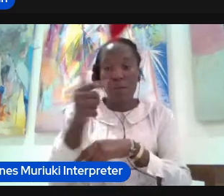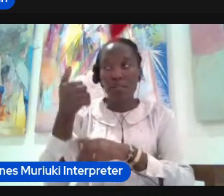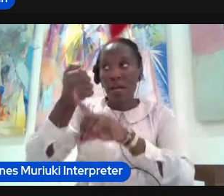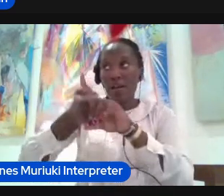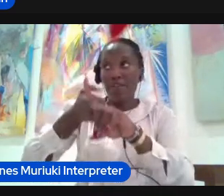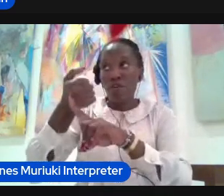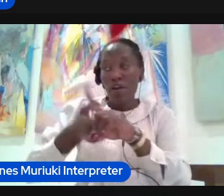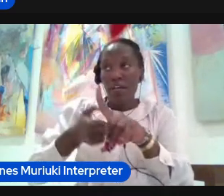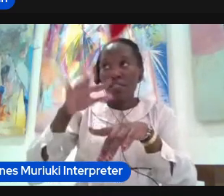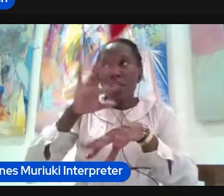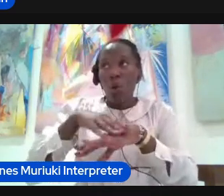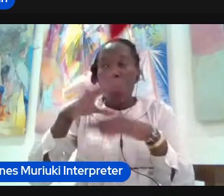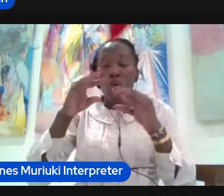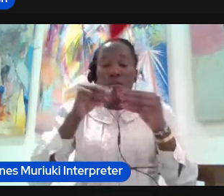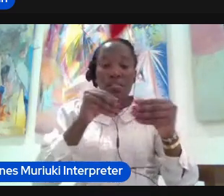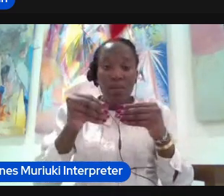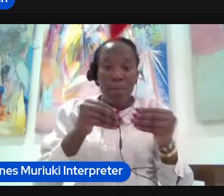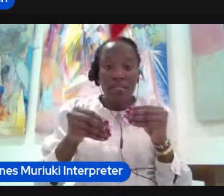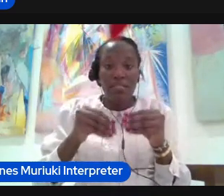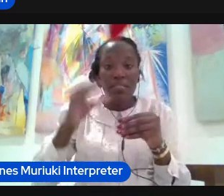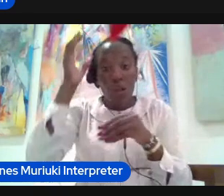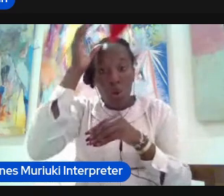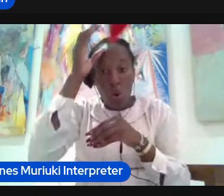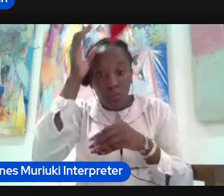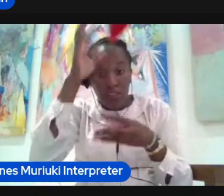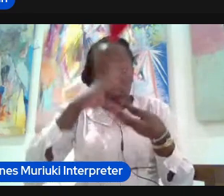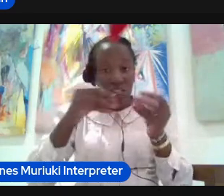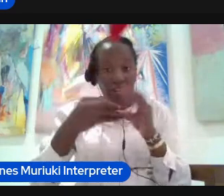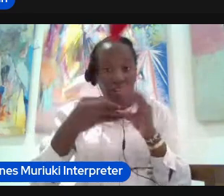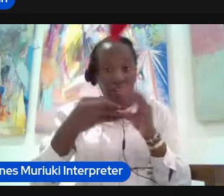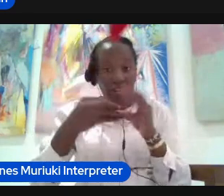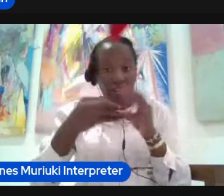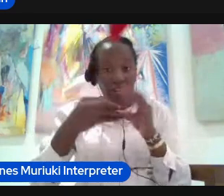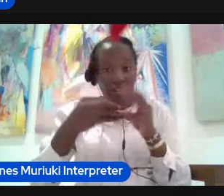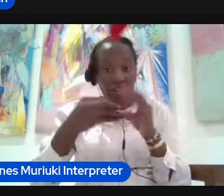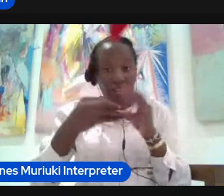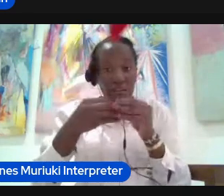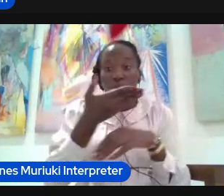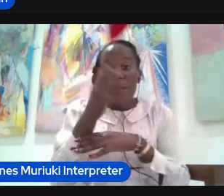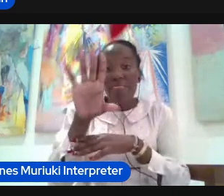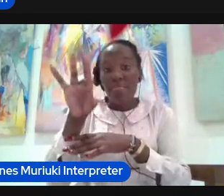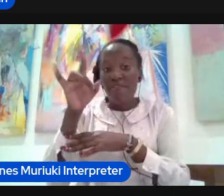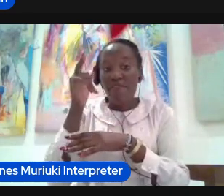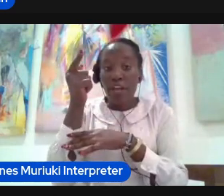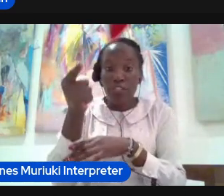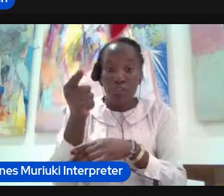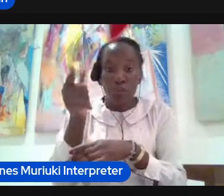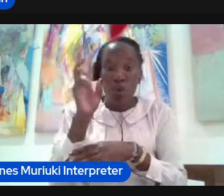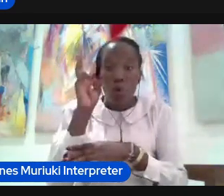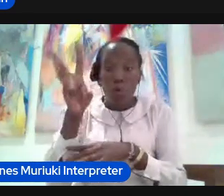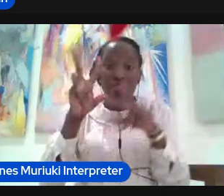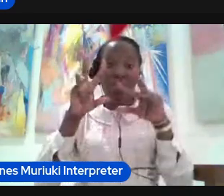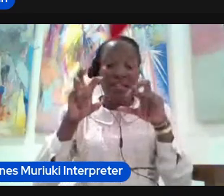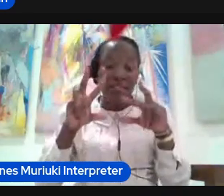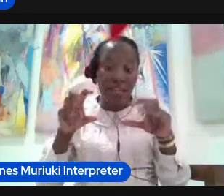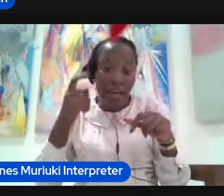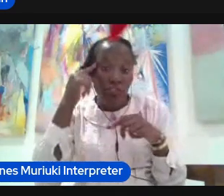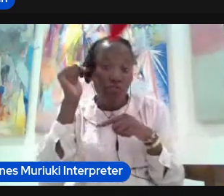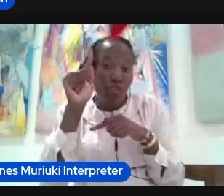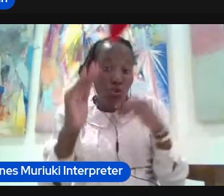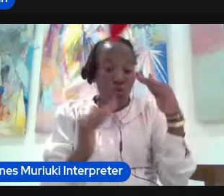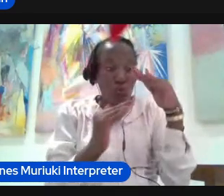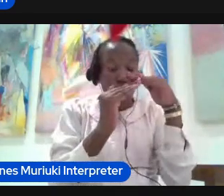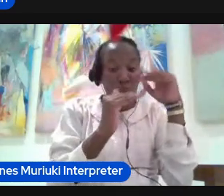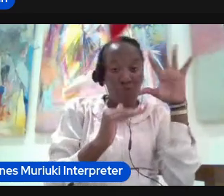on disability, content creation? How can they find you? Will people be easily get you once they search at the top, maybe five, top